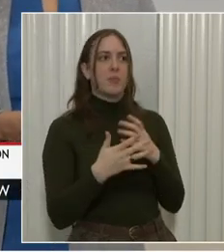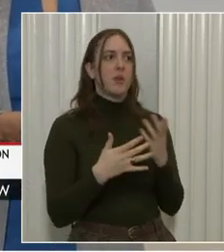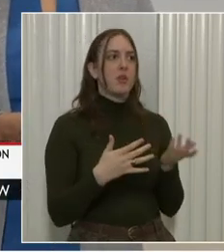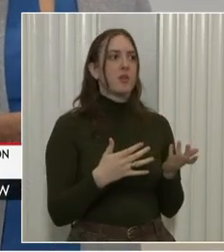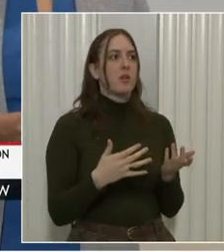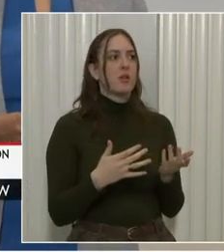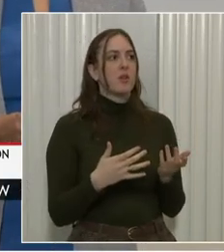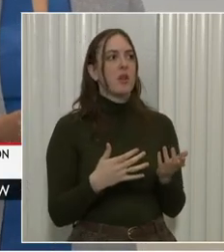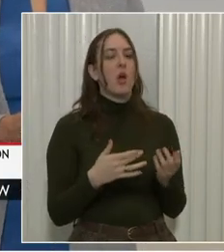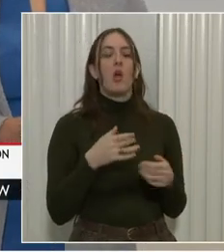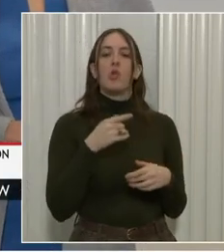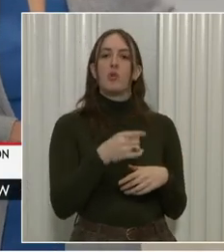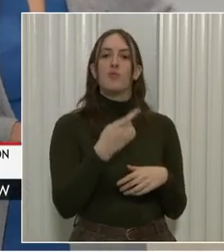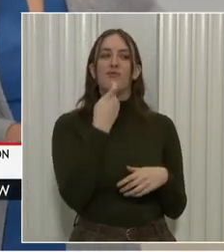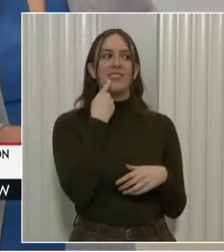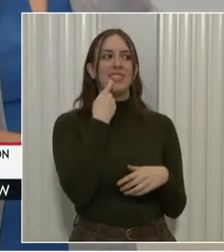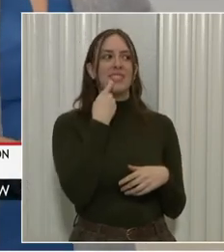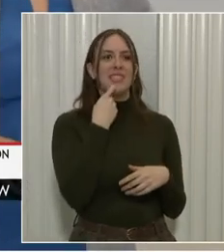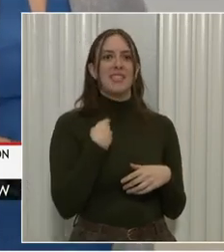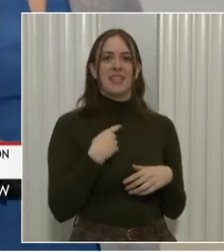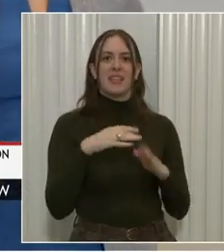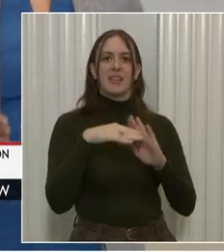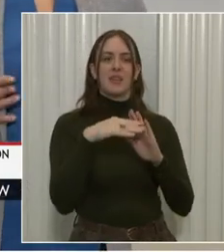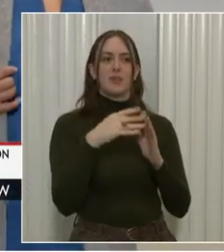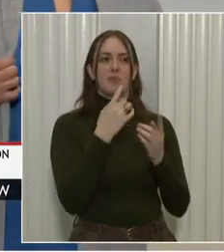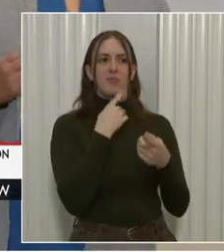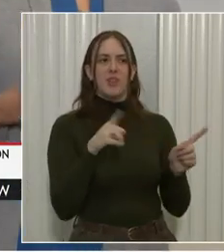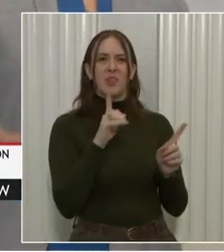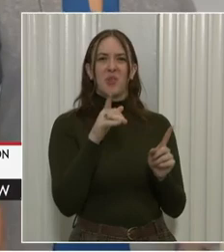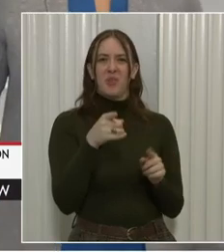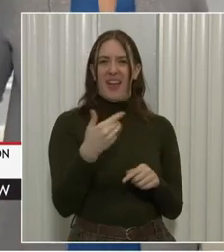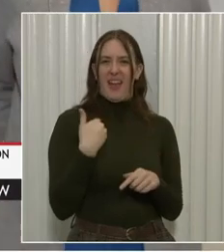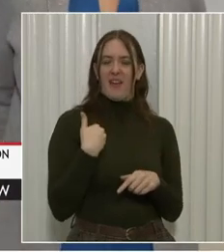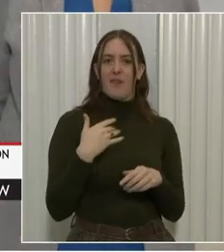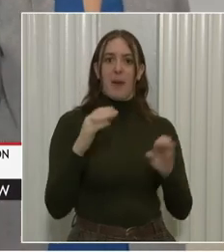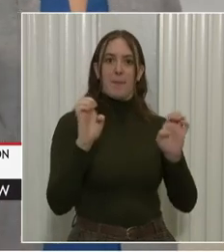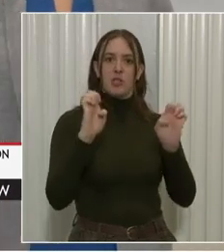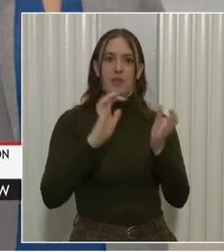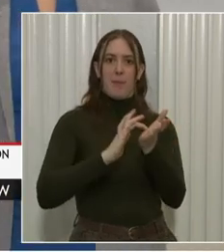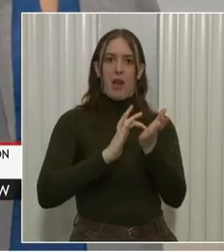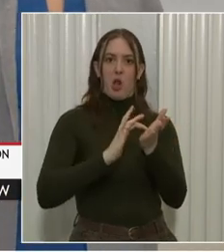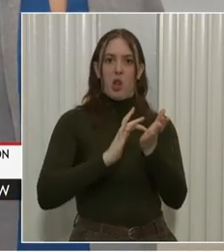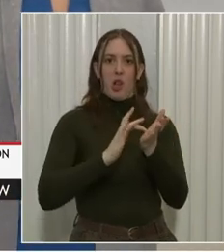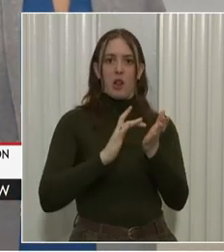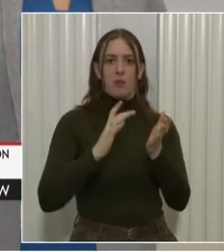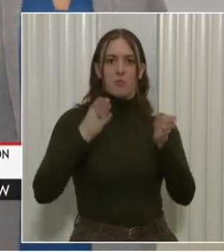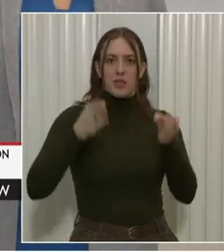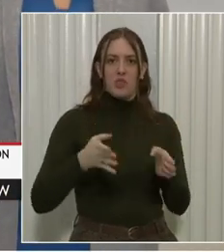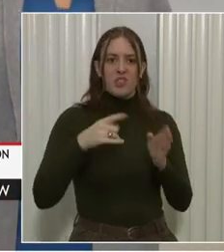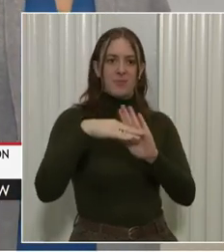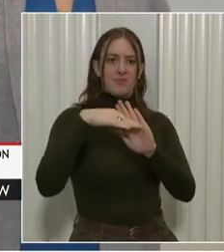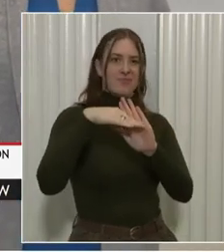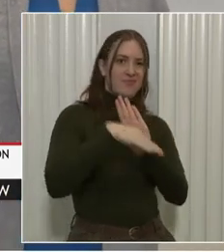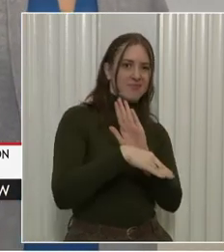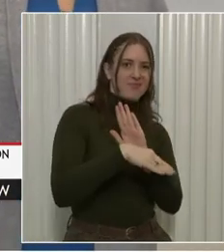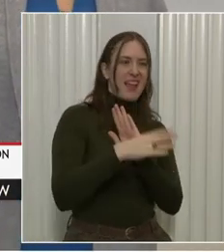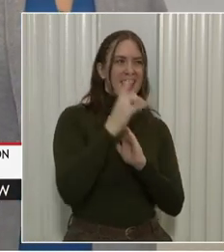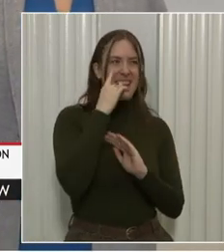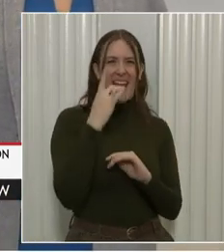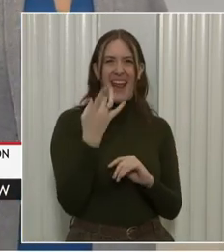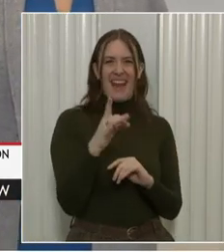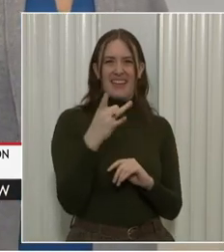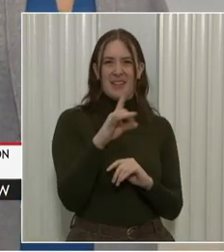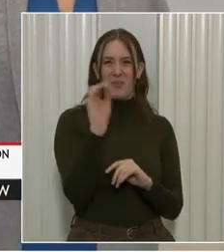some data on, I think you're down about 18 paramedics right now. How would you just overall characterize